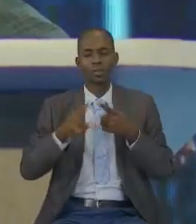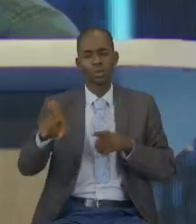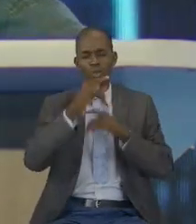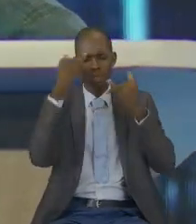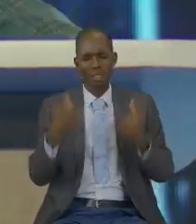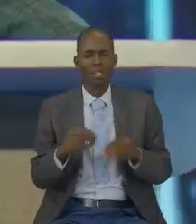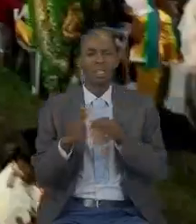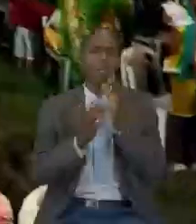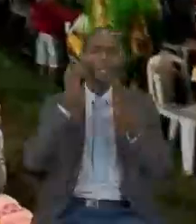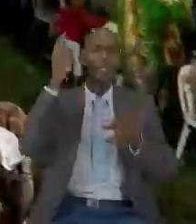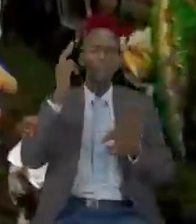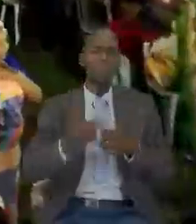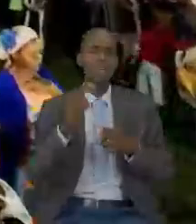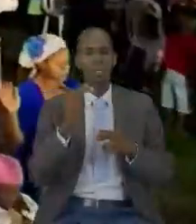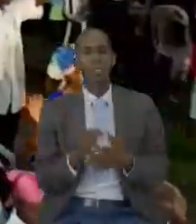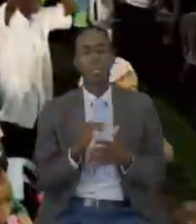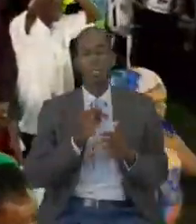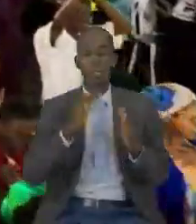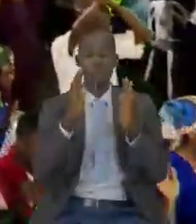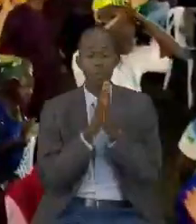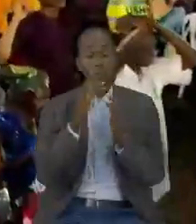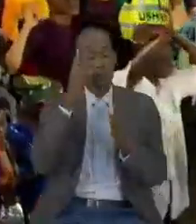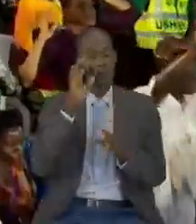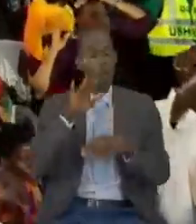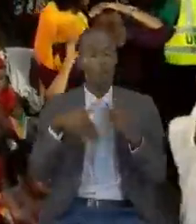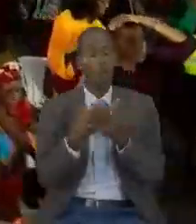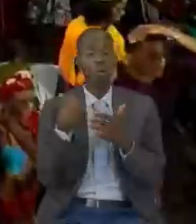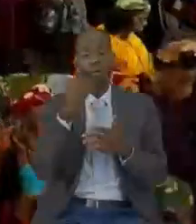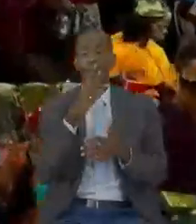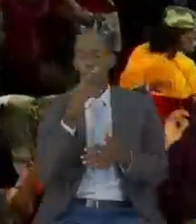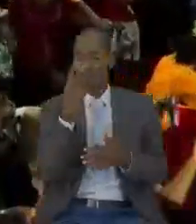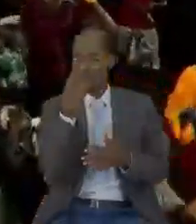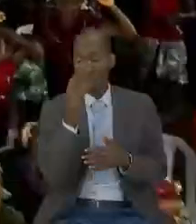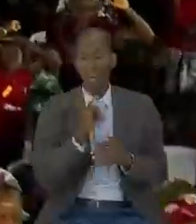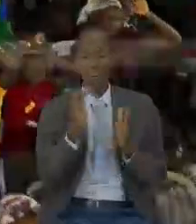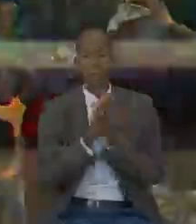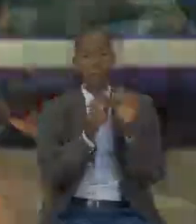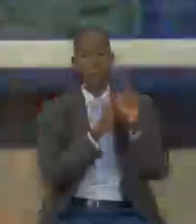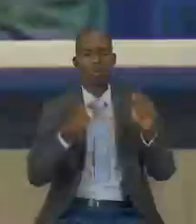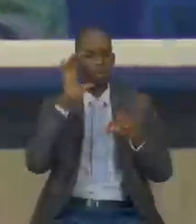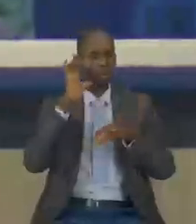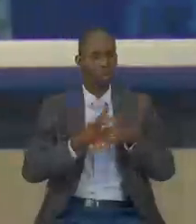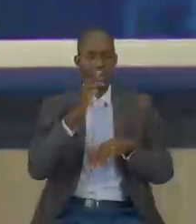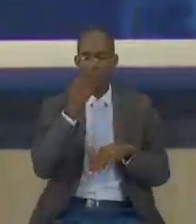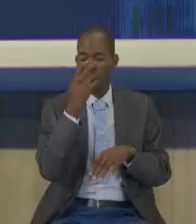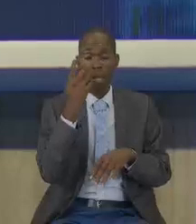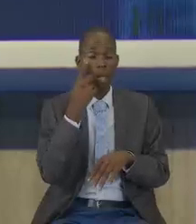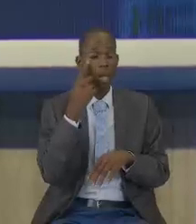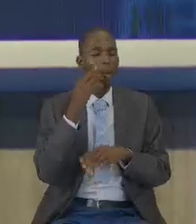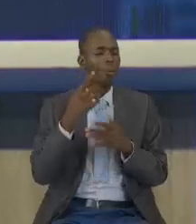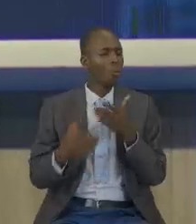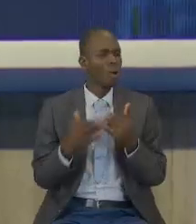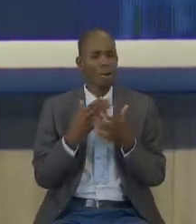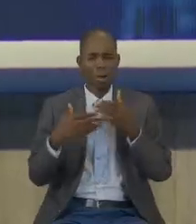in Jesus' name. I pray for those who are blind. I pray the Lord will touch your blind eyes. Whatever is covering